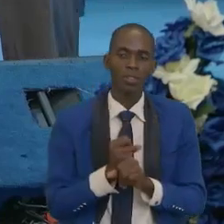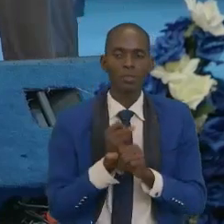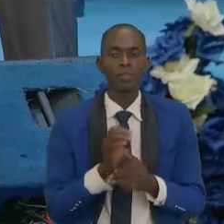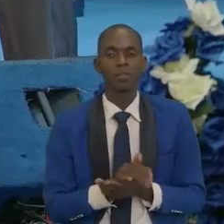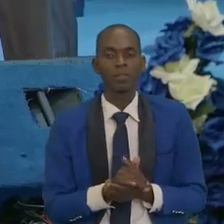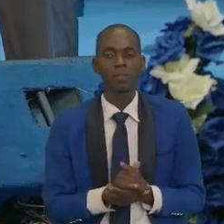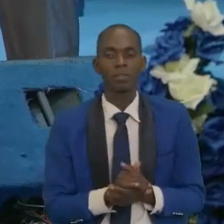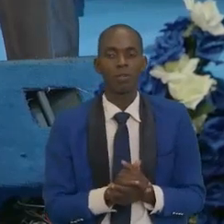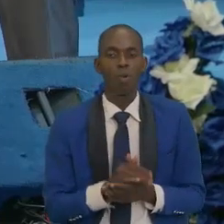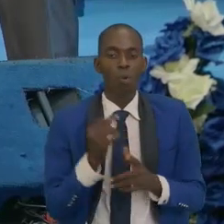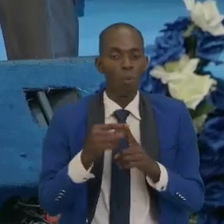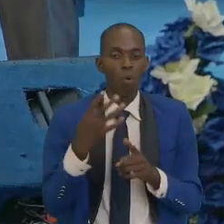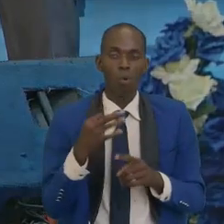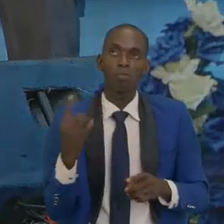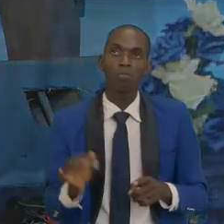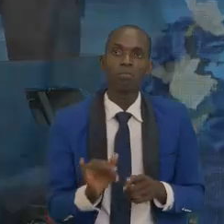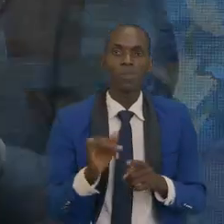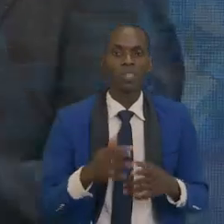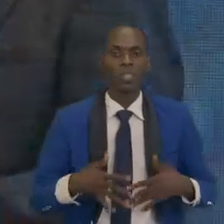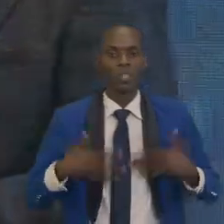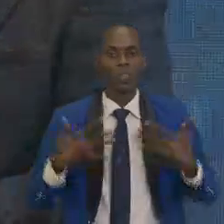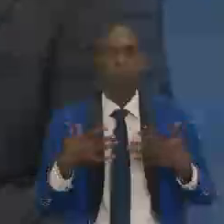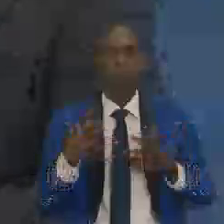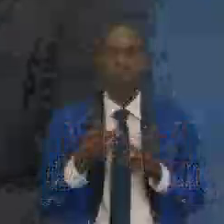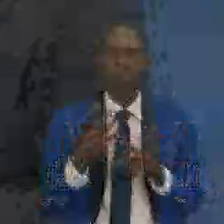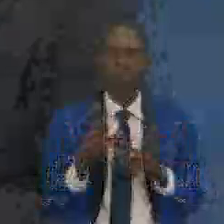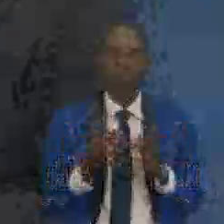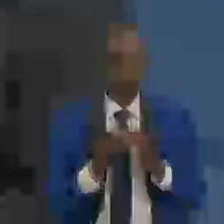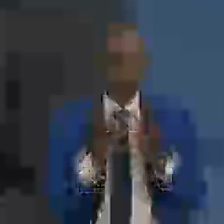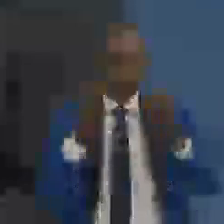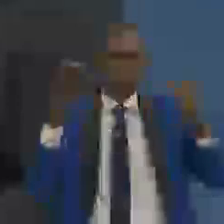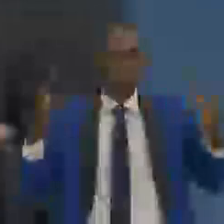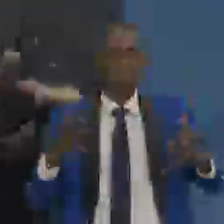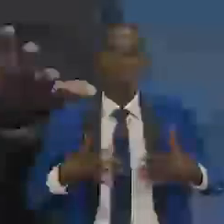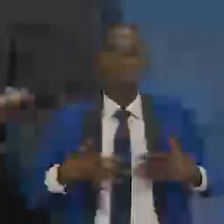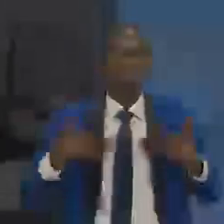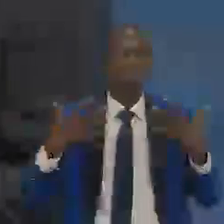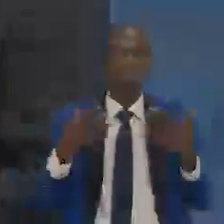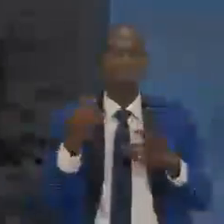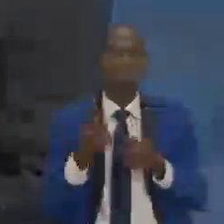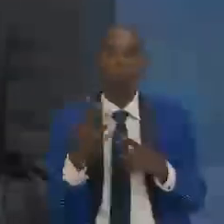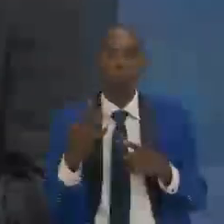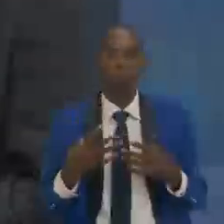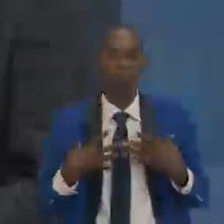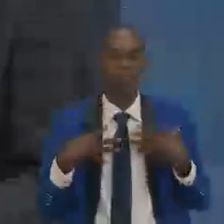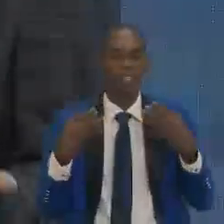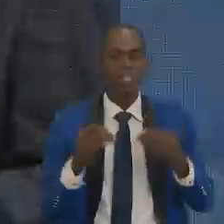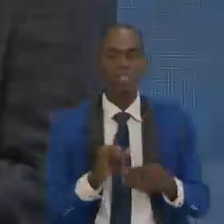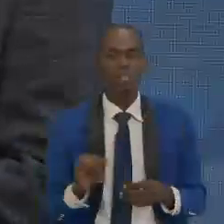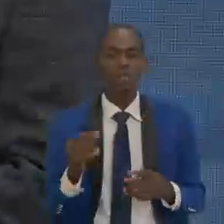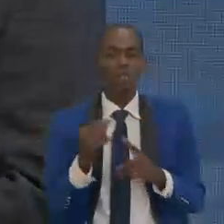Word of eternal life. Word of abundant life. Word of healing. Word